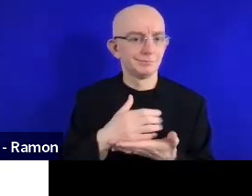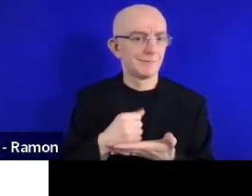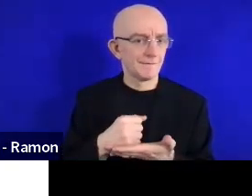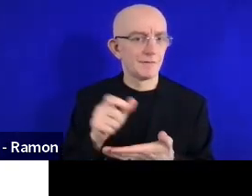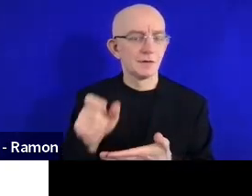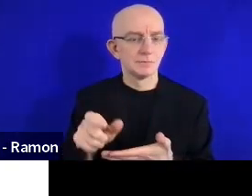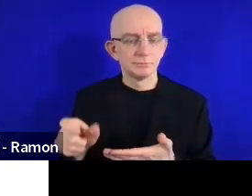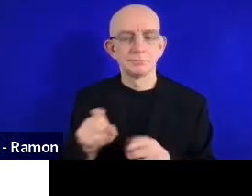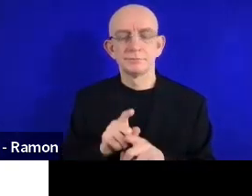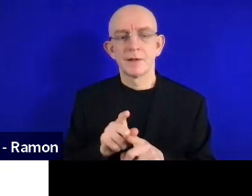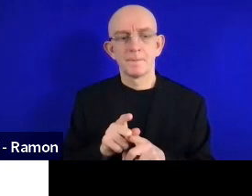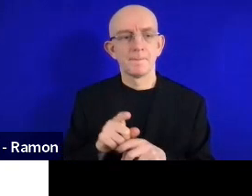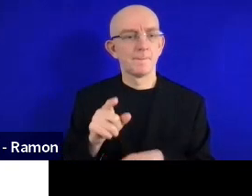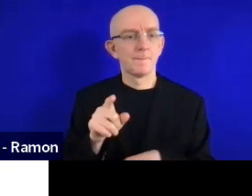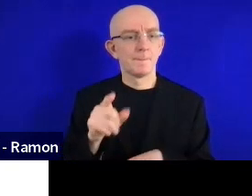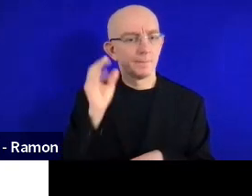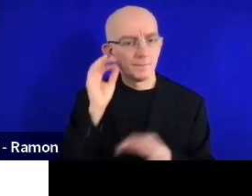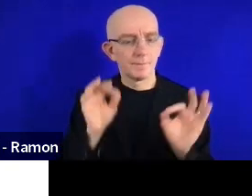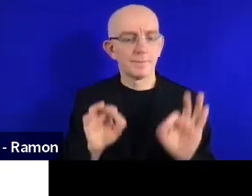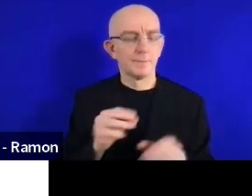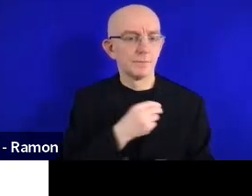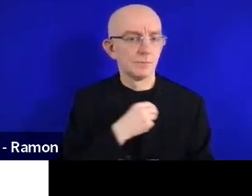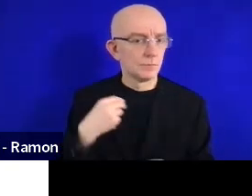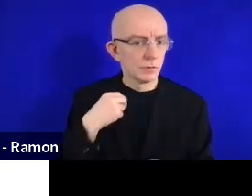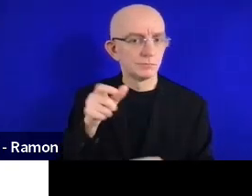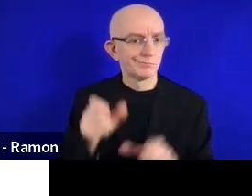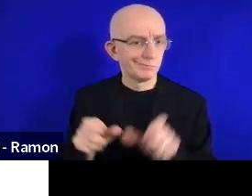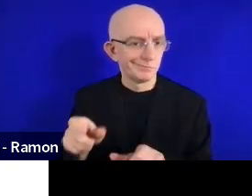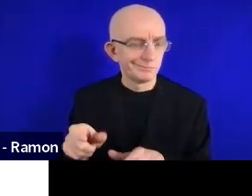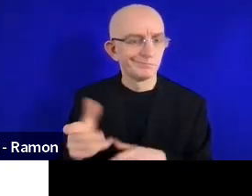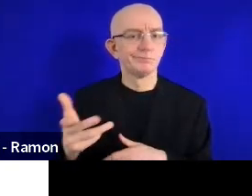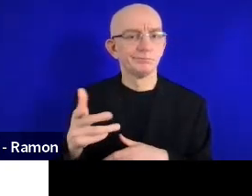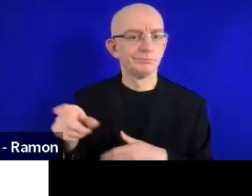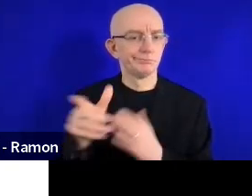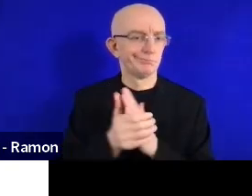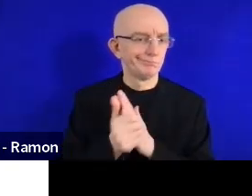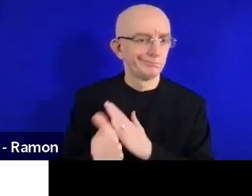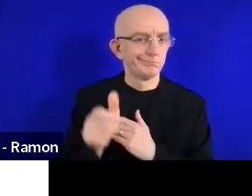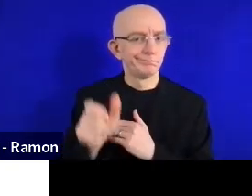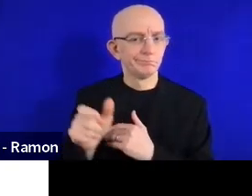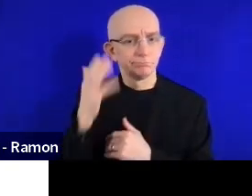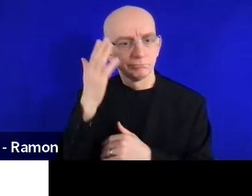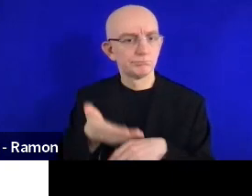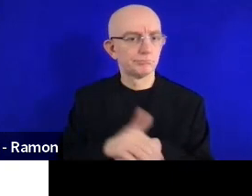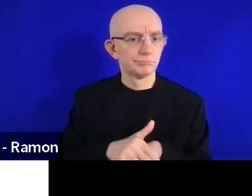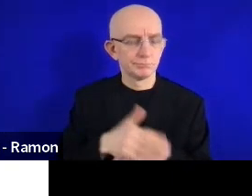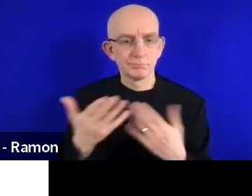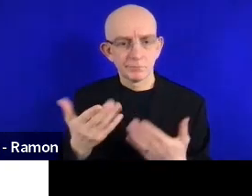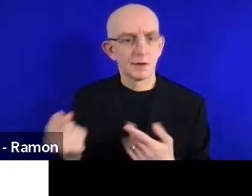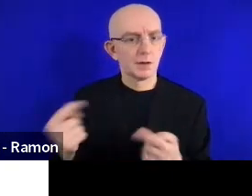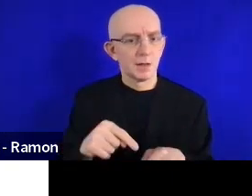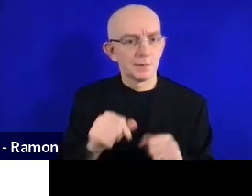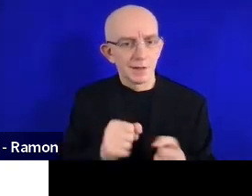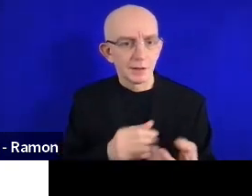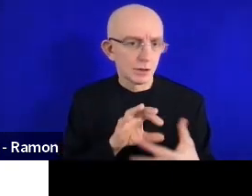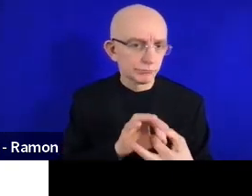access the entitlements. We have had to do strategic engagements in the new upcoming government programs, and